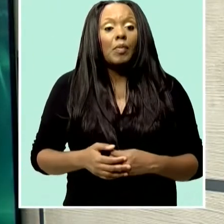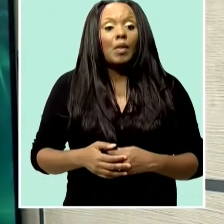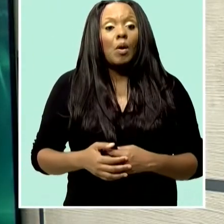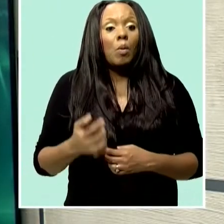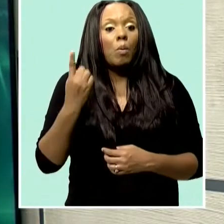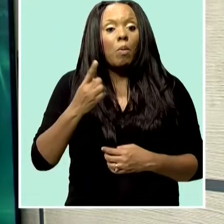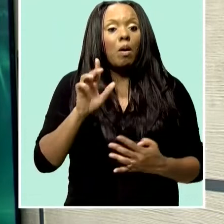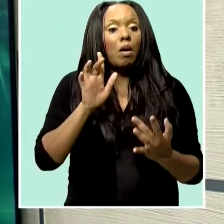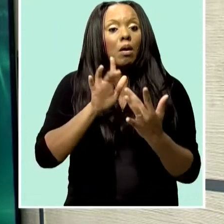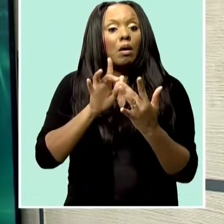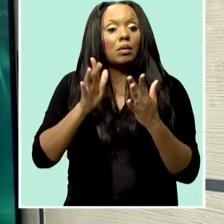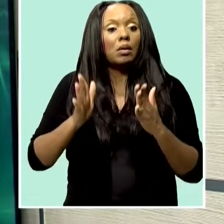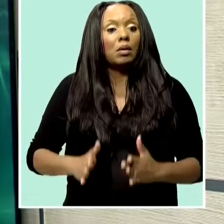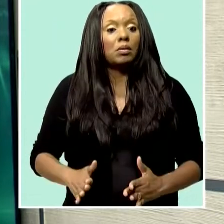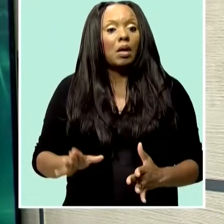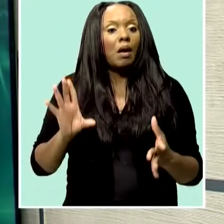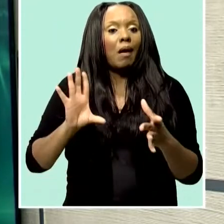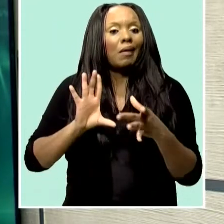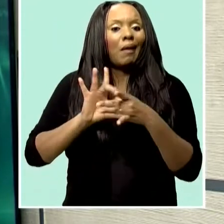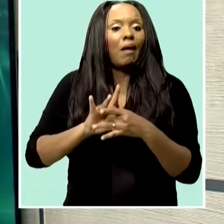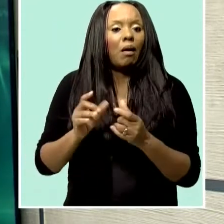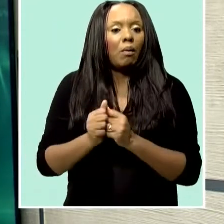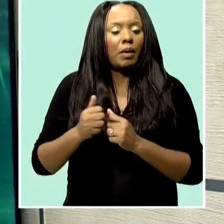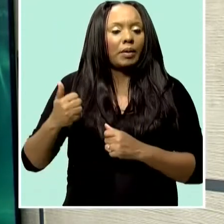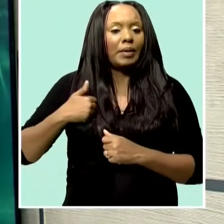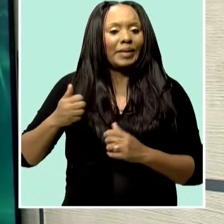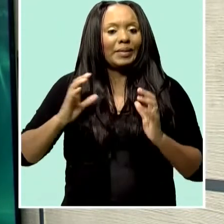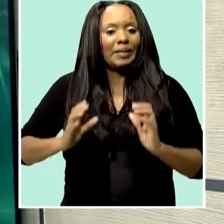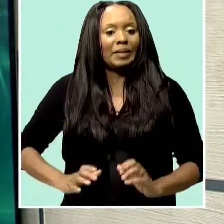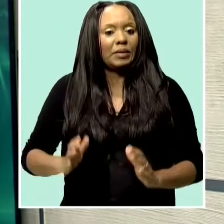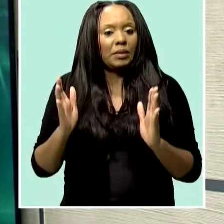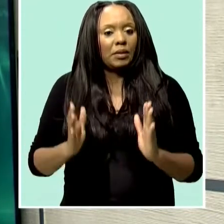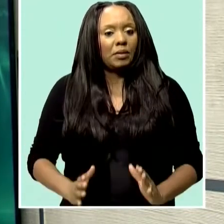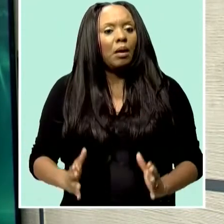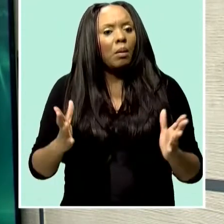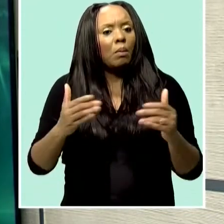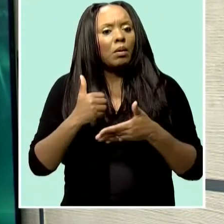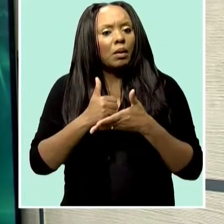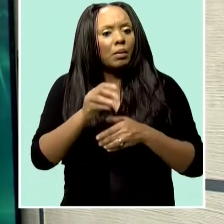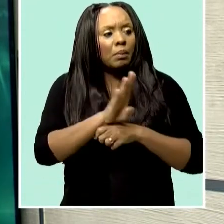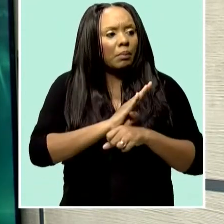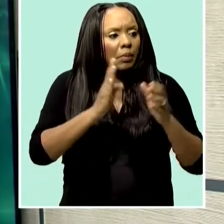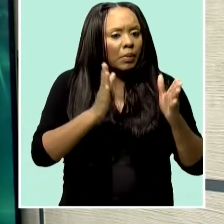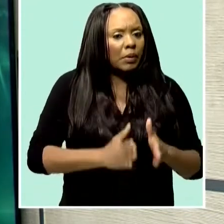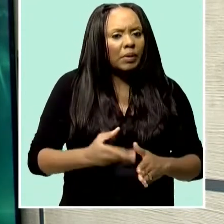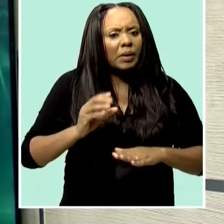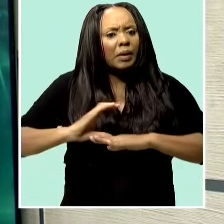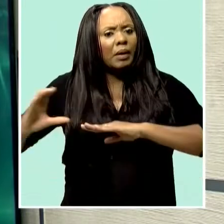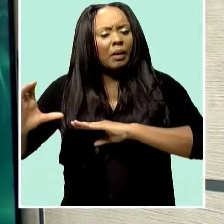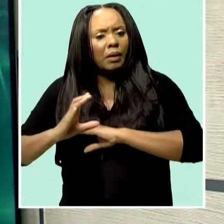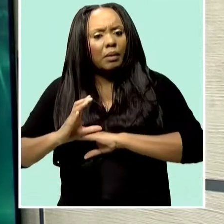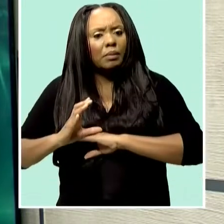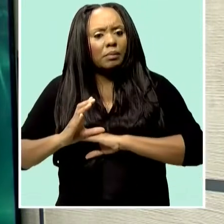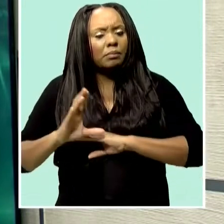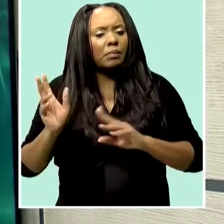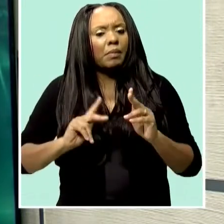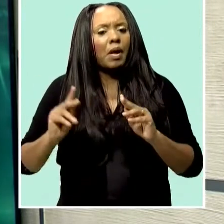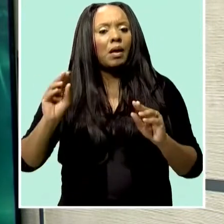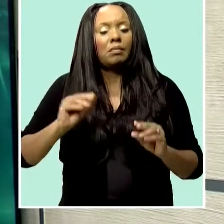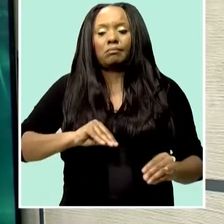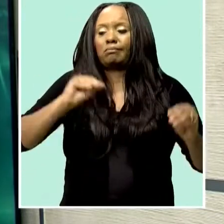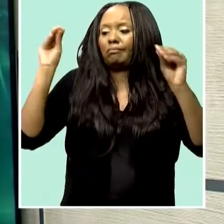Canadian citizenship and immigration is on a mission to help Barbadians and other Caribbean nationals seamlessly relocate to Canada to